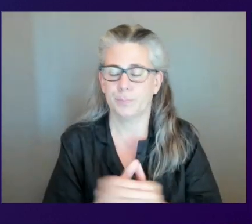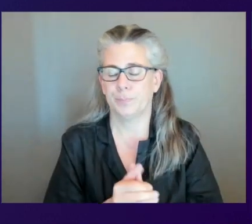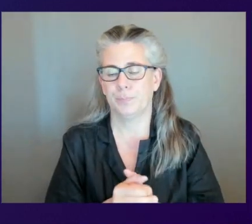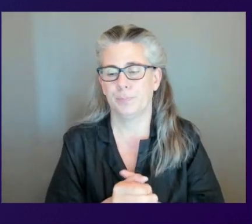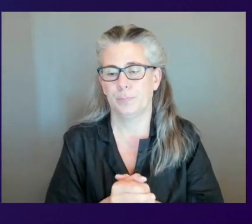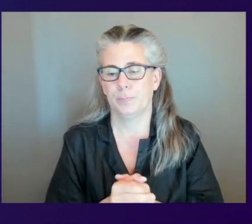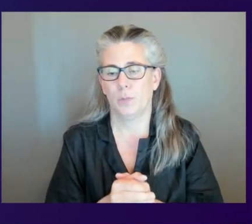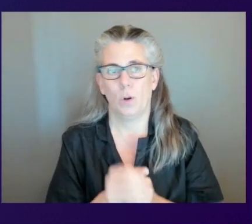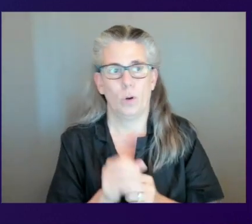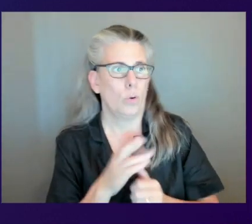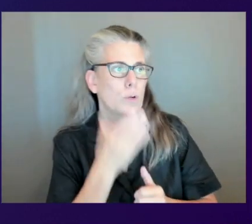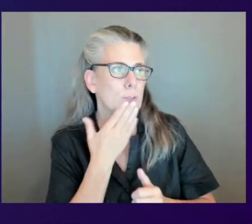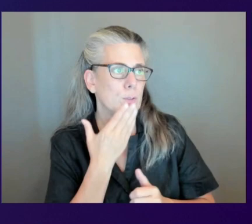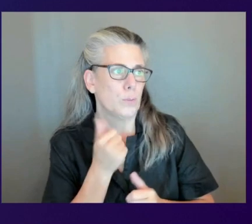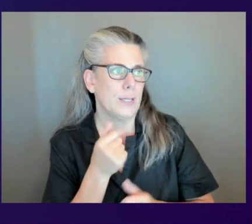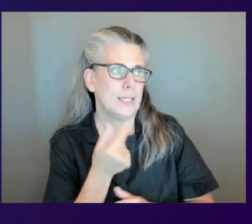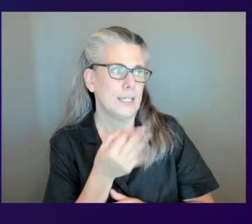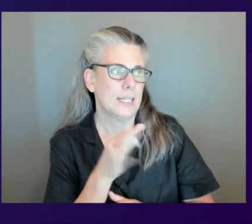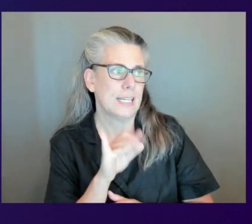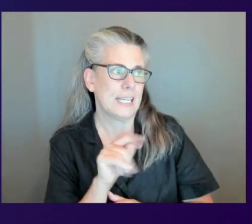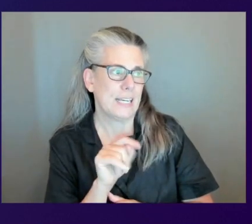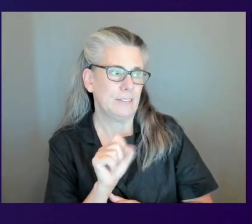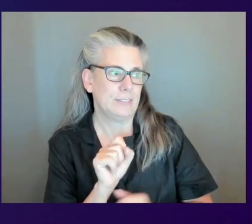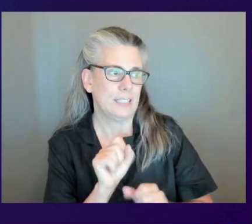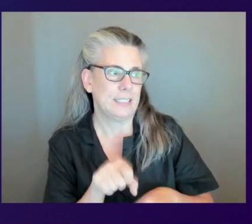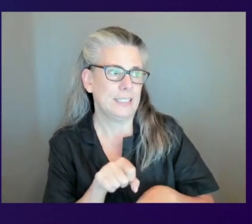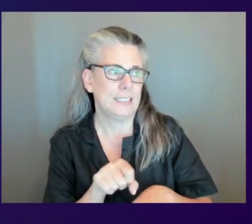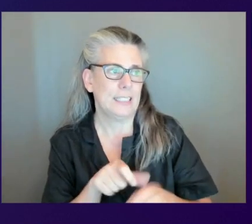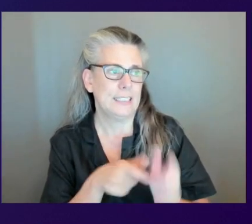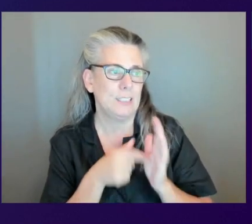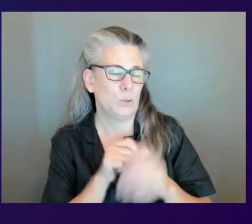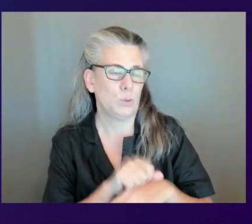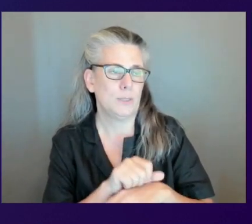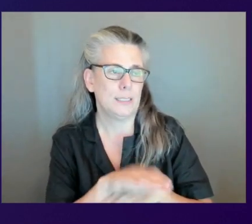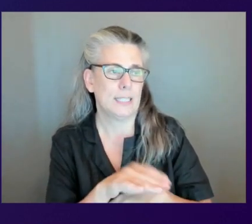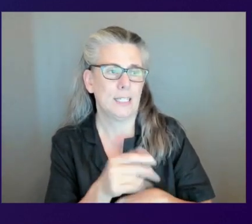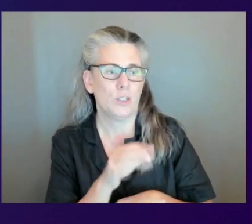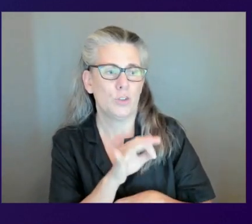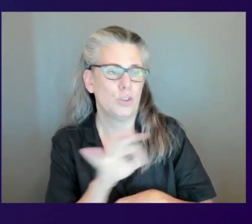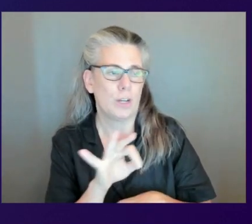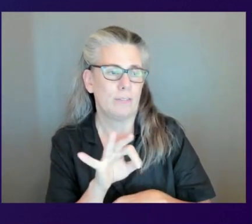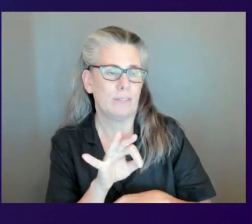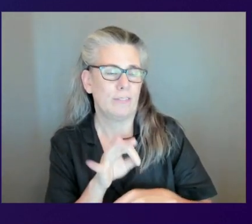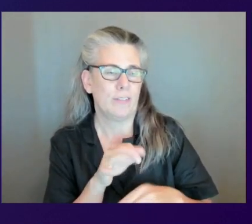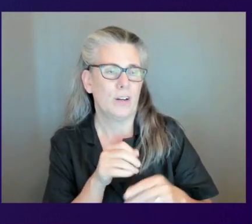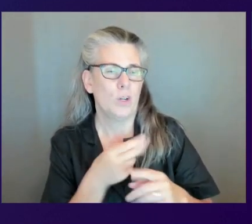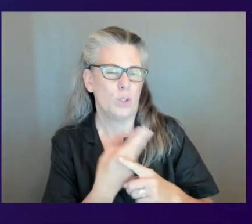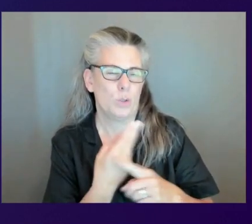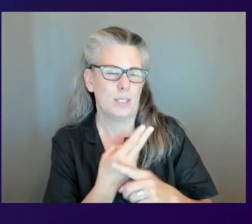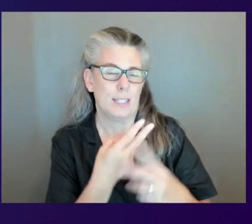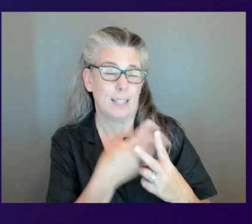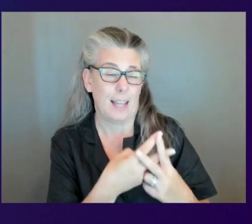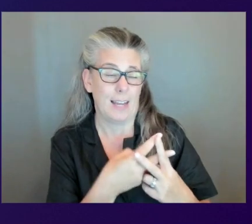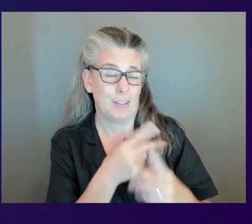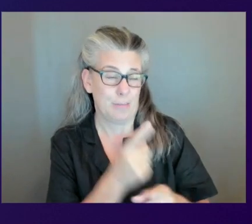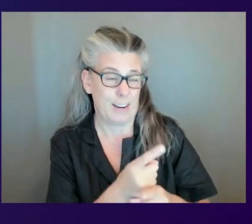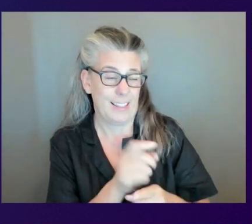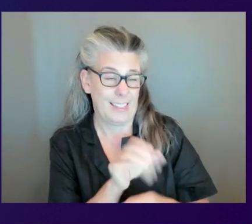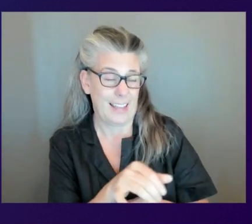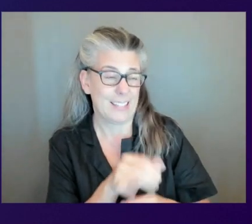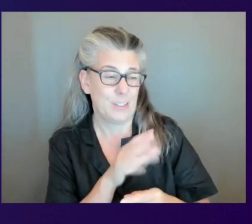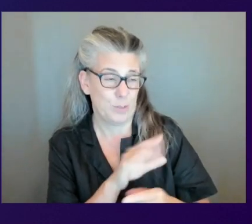I need to send Jeff over Slack that are on my machine, right? Like, That's right. That's the use case that you were thinking of when you built this,